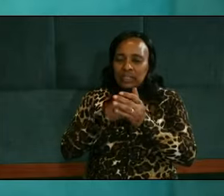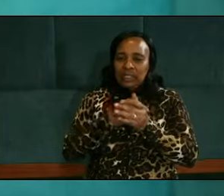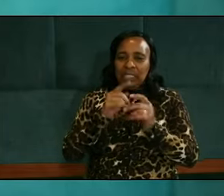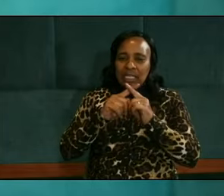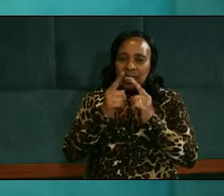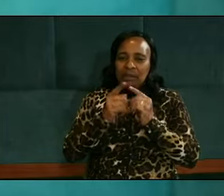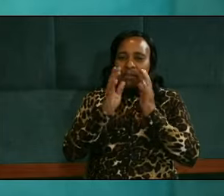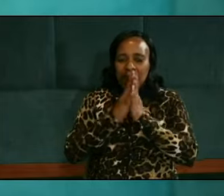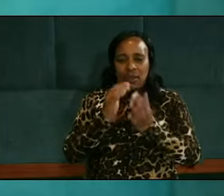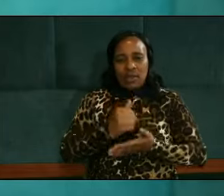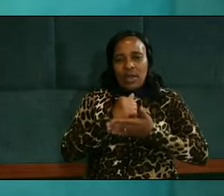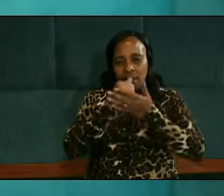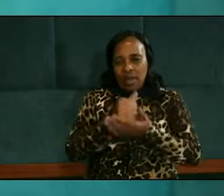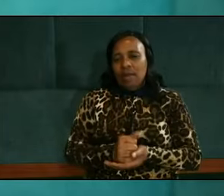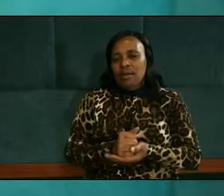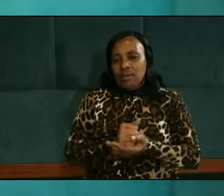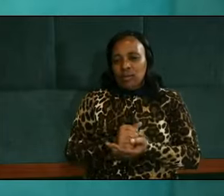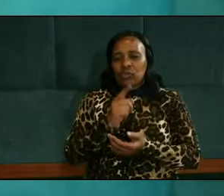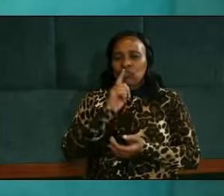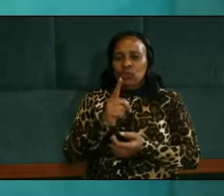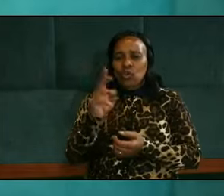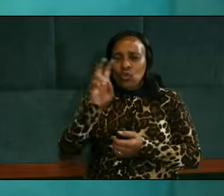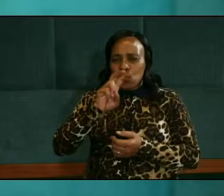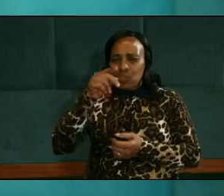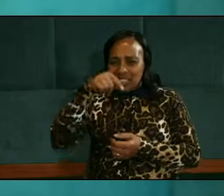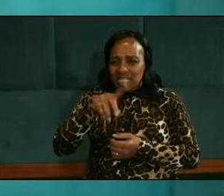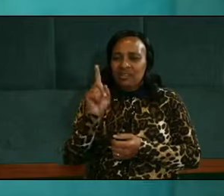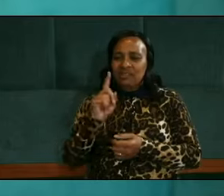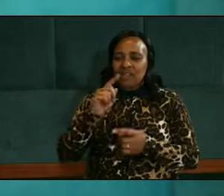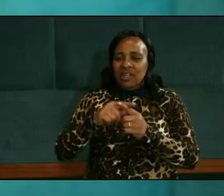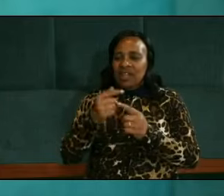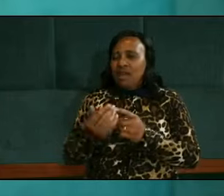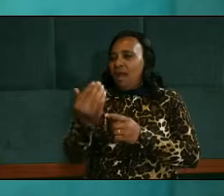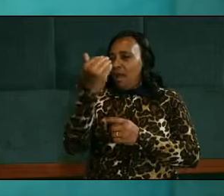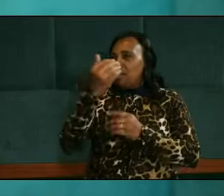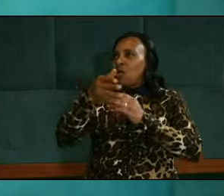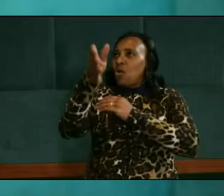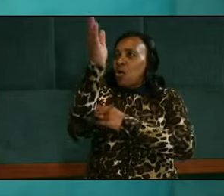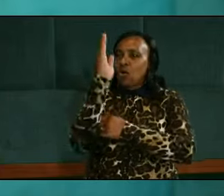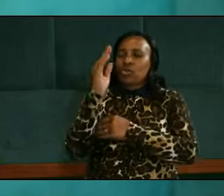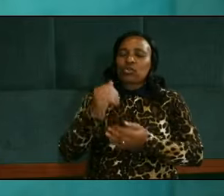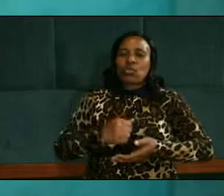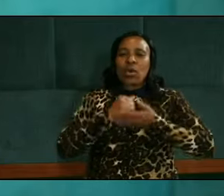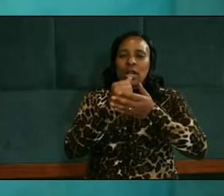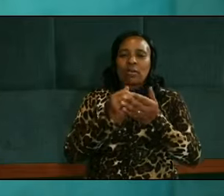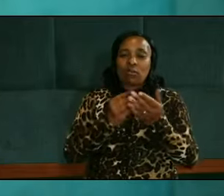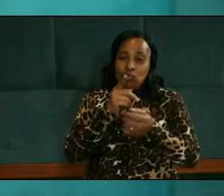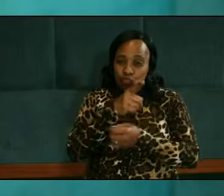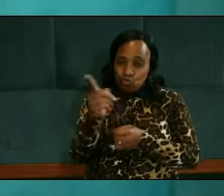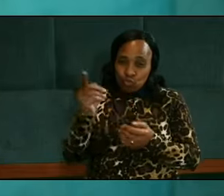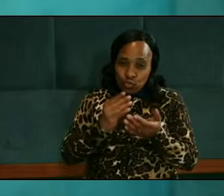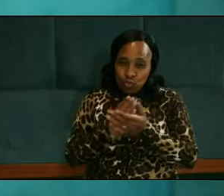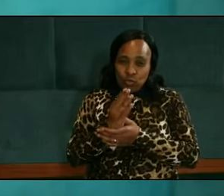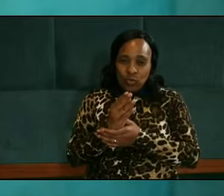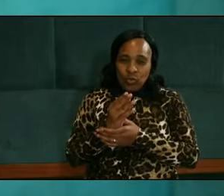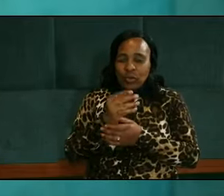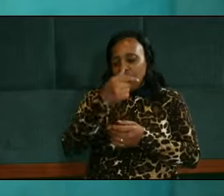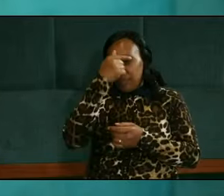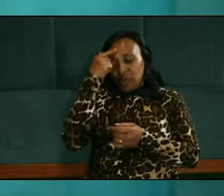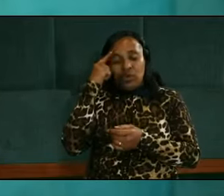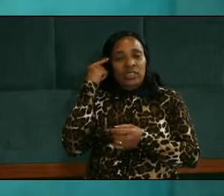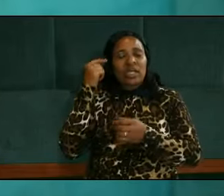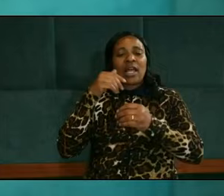testify. So it's, you look into yourself and you ask God to help you through this, because heaven is